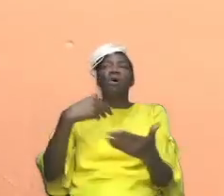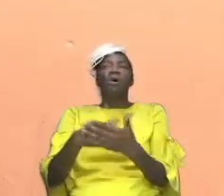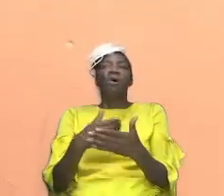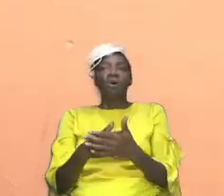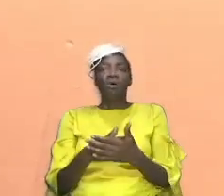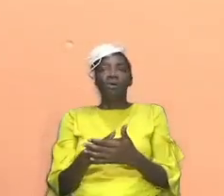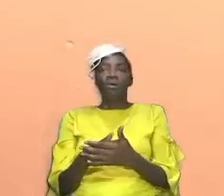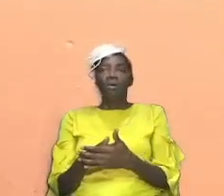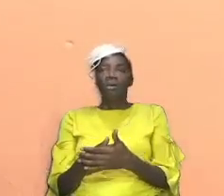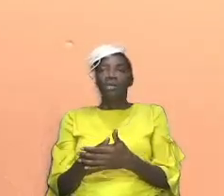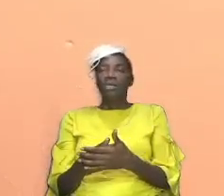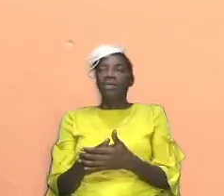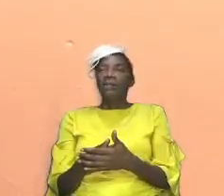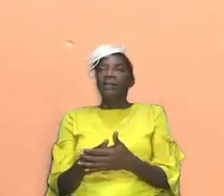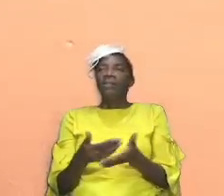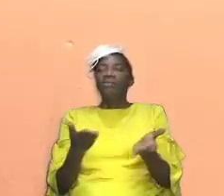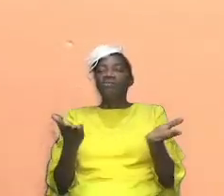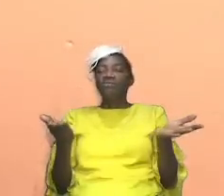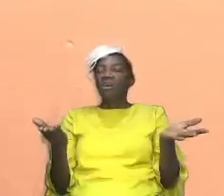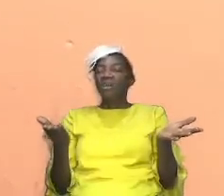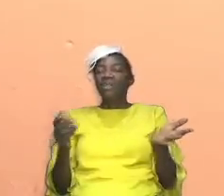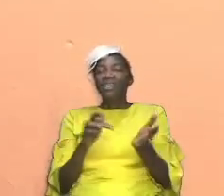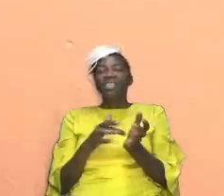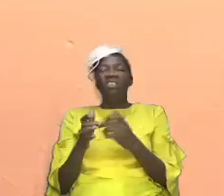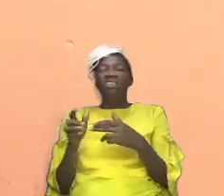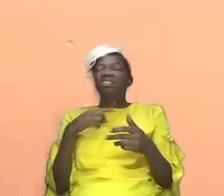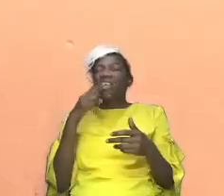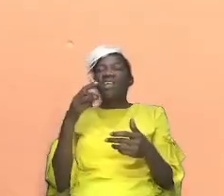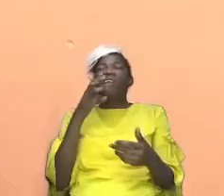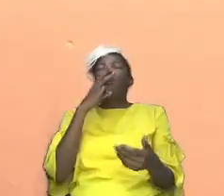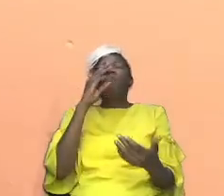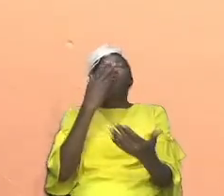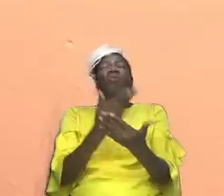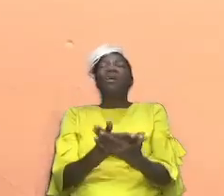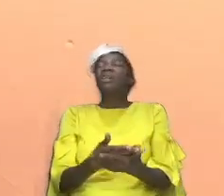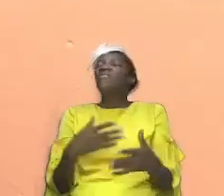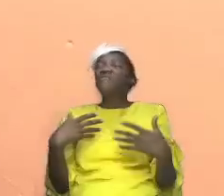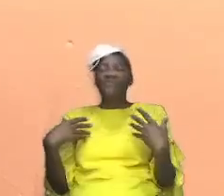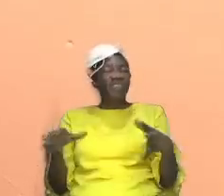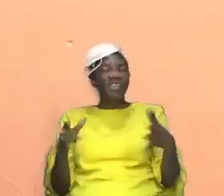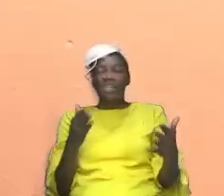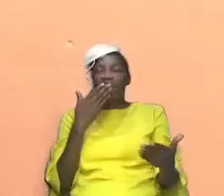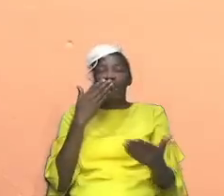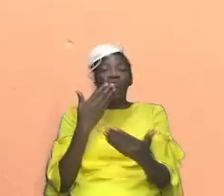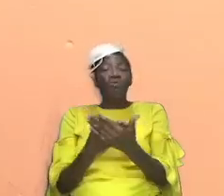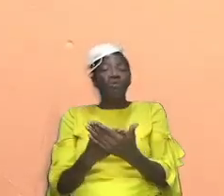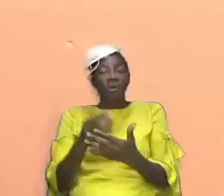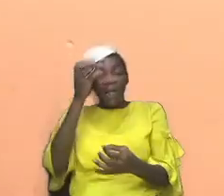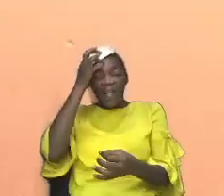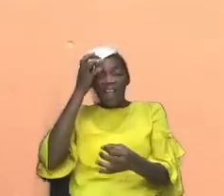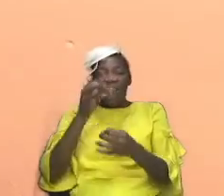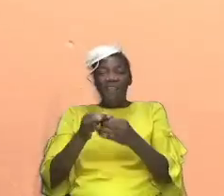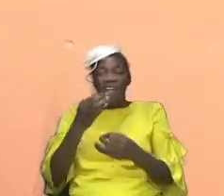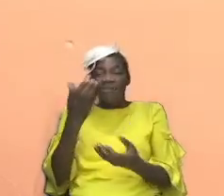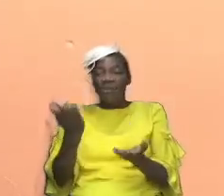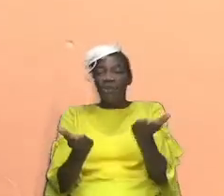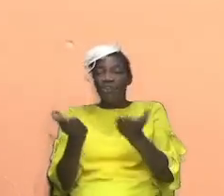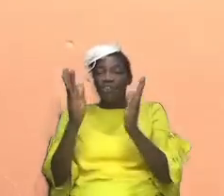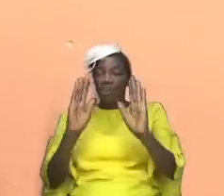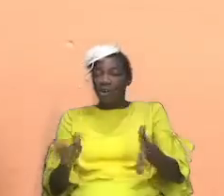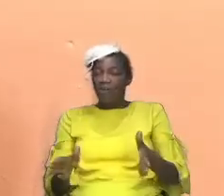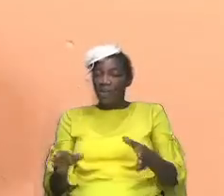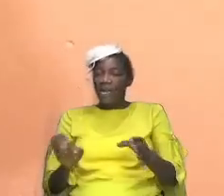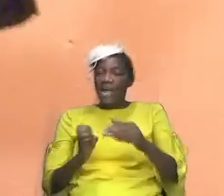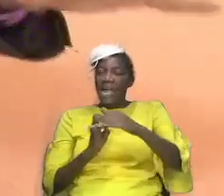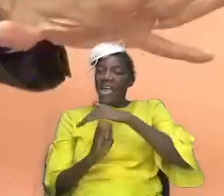be what it is. He's going to say, well done, thou good and faithful servant. Enter thou in the joy of the Lord. You shall have this over